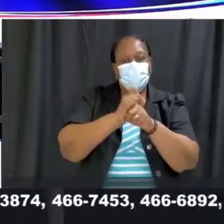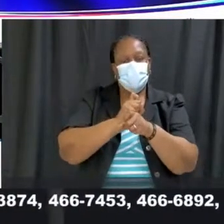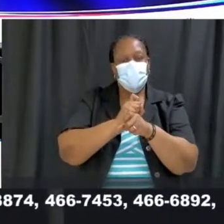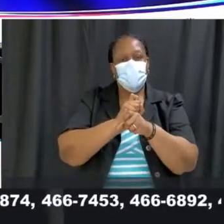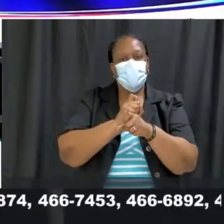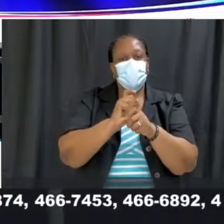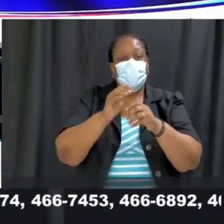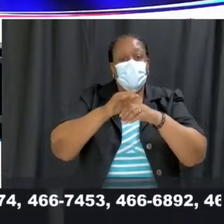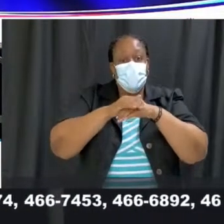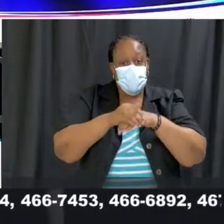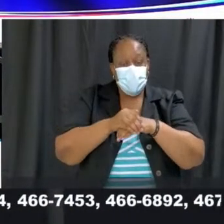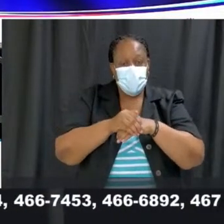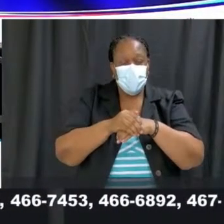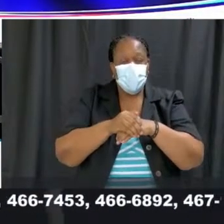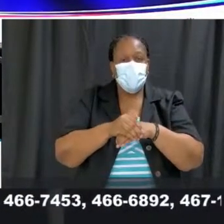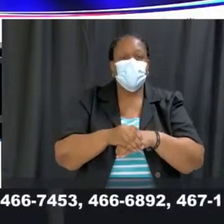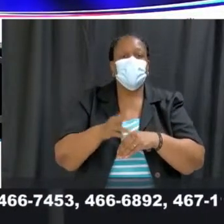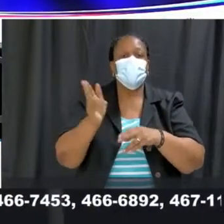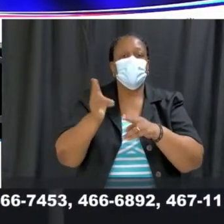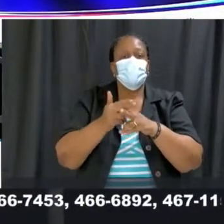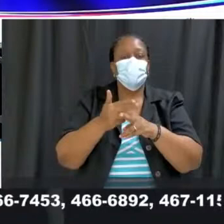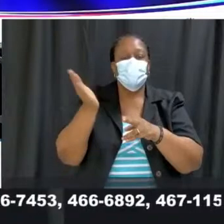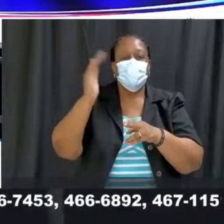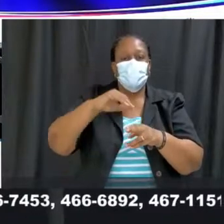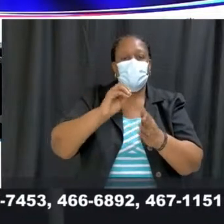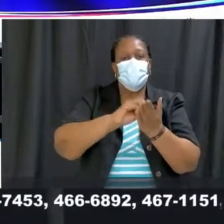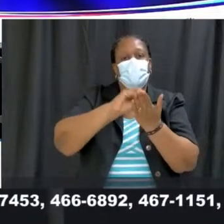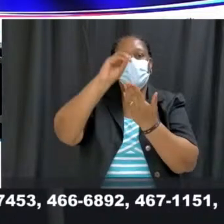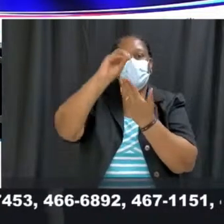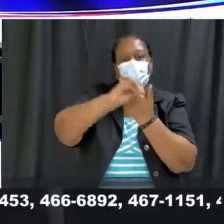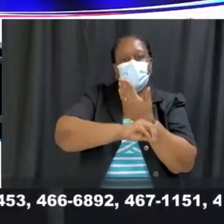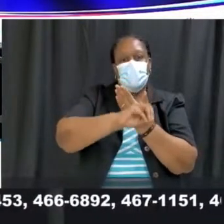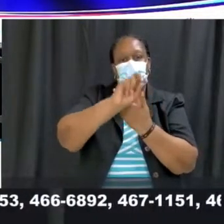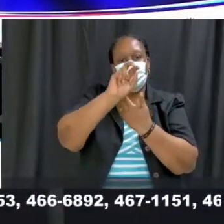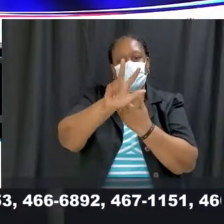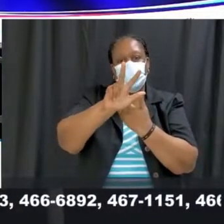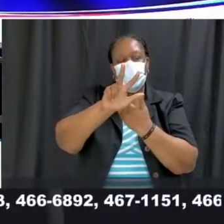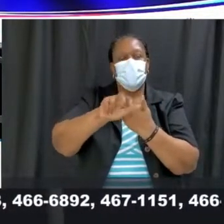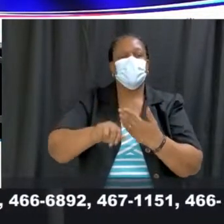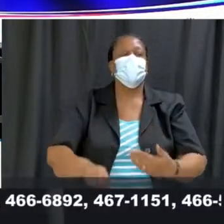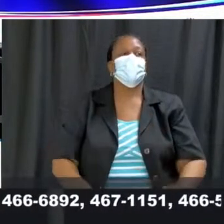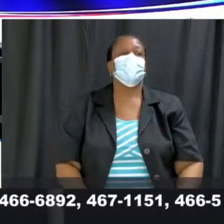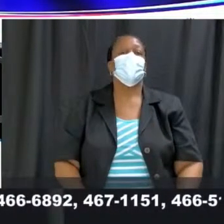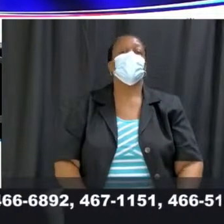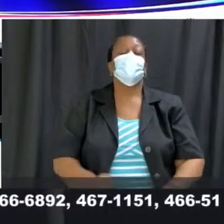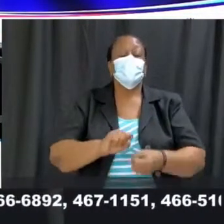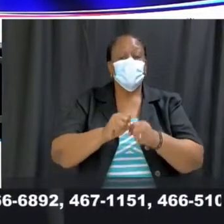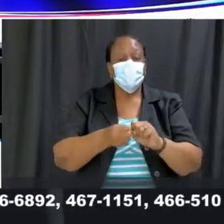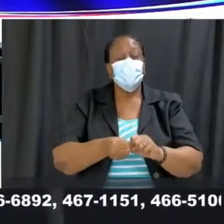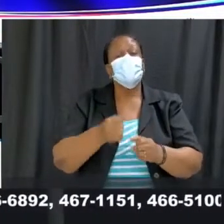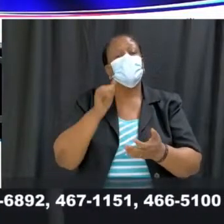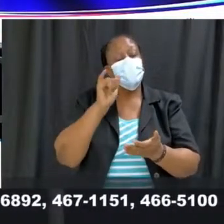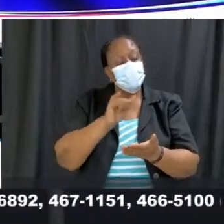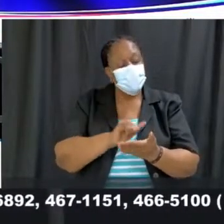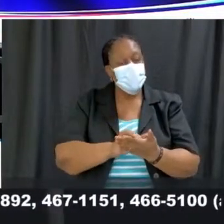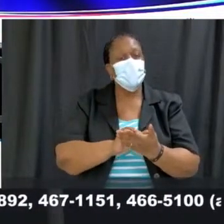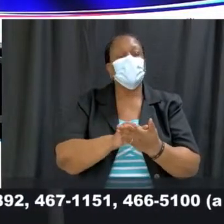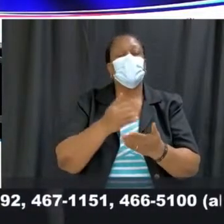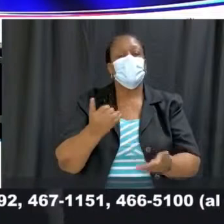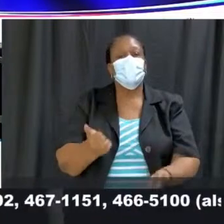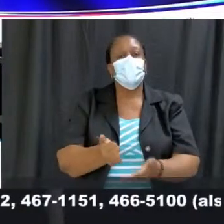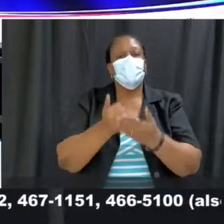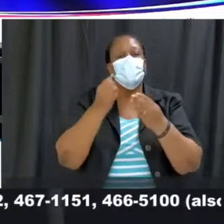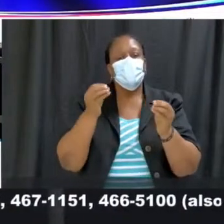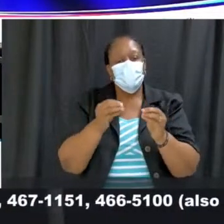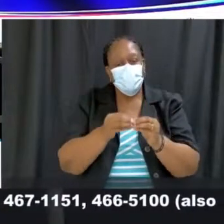October, and that is confirmed already. So British Airways will land in St. Kitts on the 3rd of October, which is a Sunday, and then they